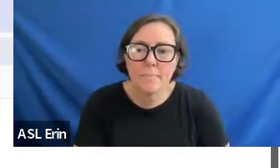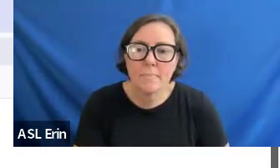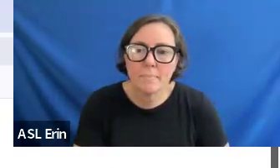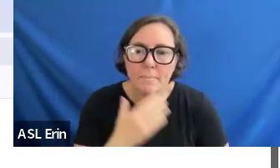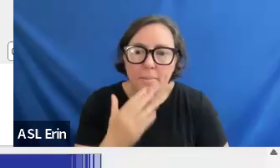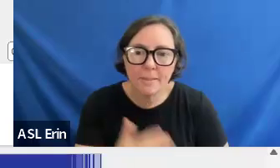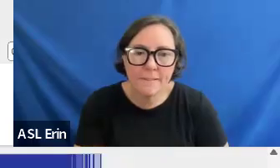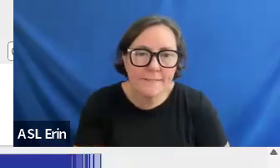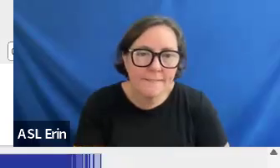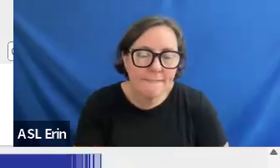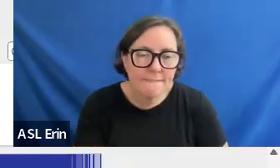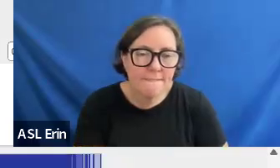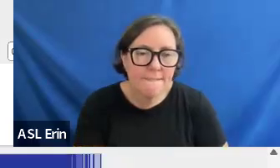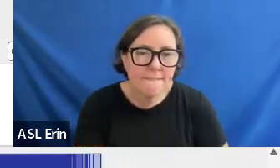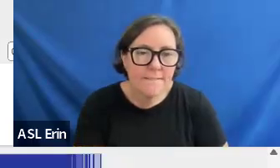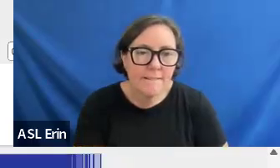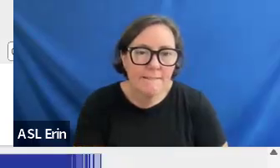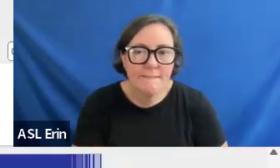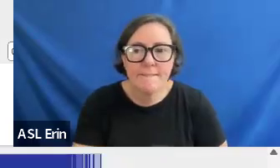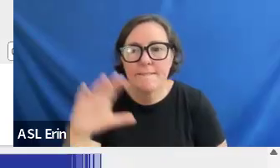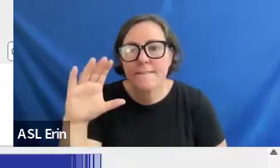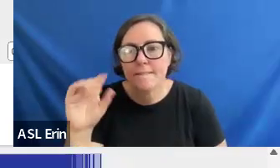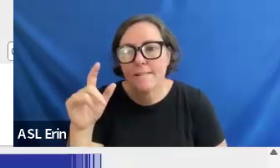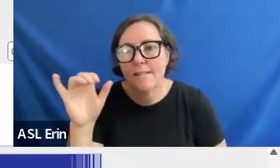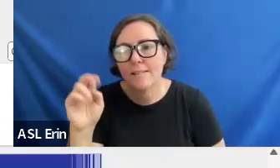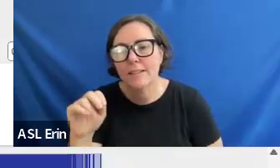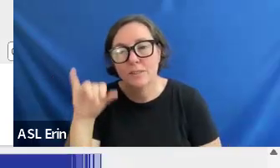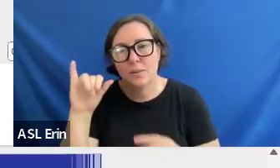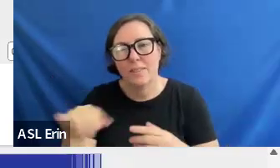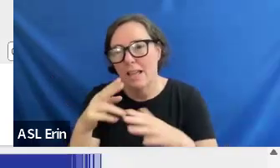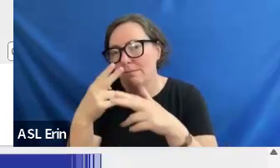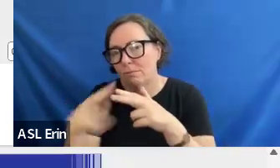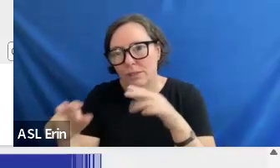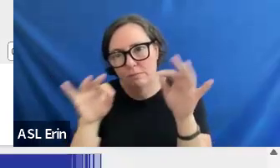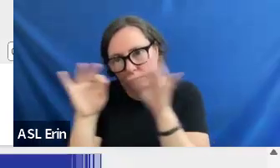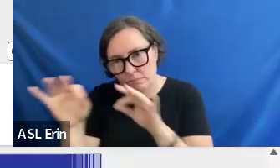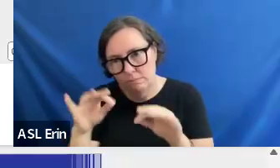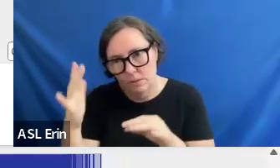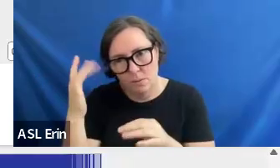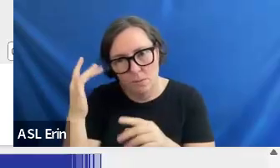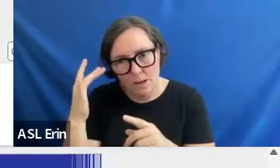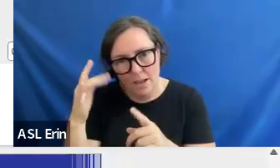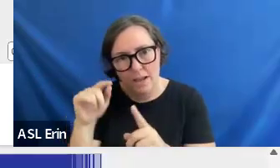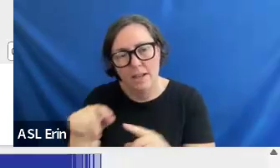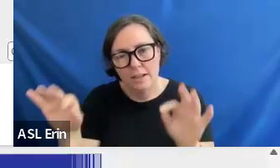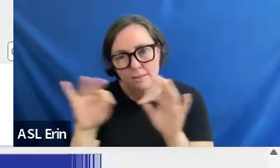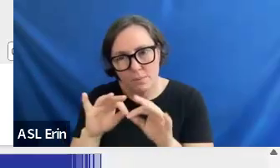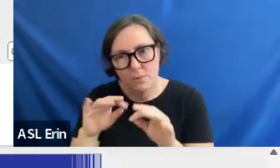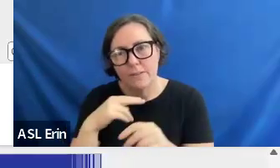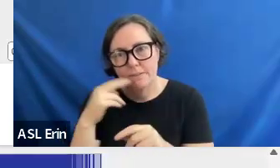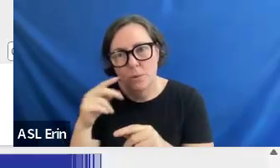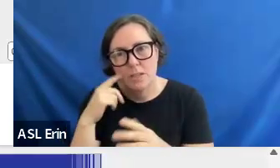Thank you. So that gives you a brief understanding why would I want to talk to you about